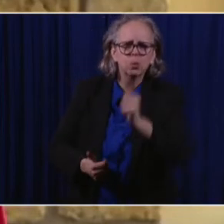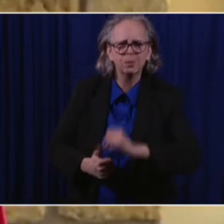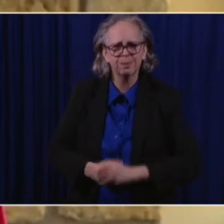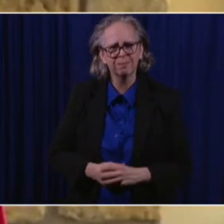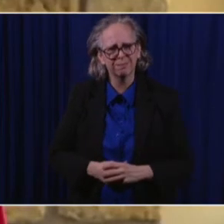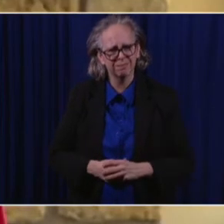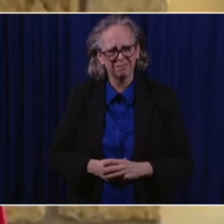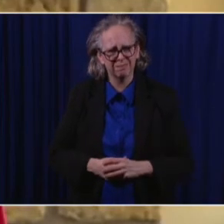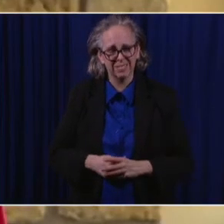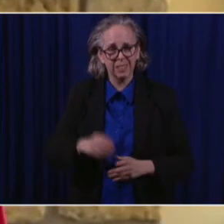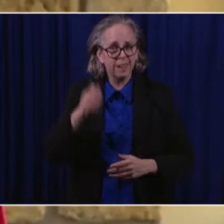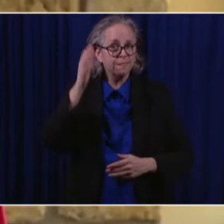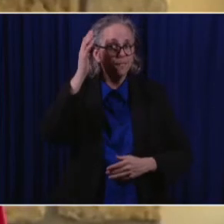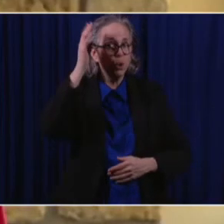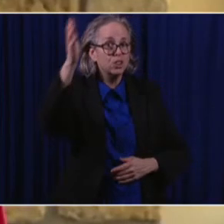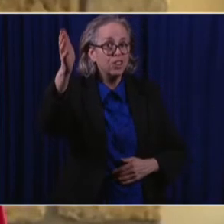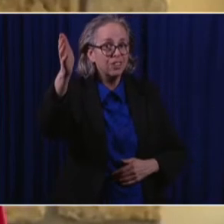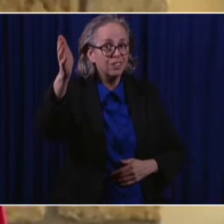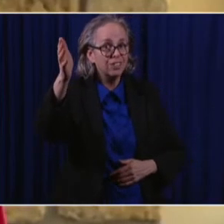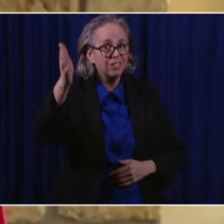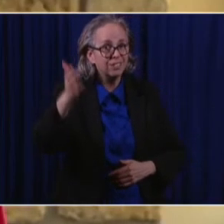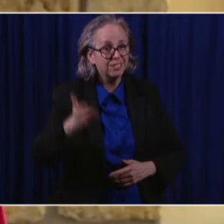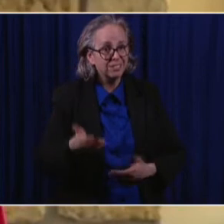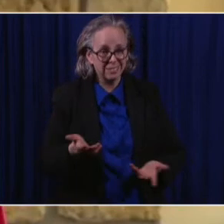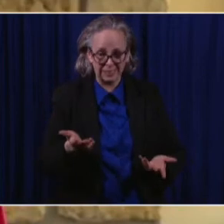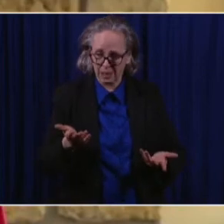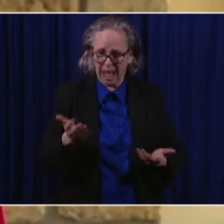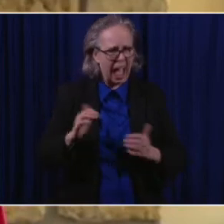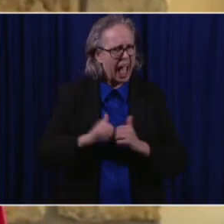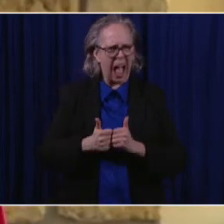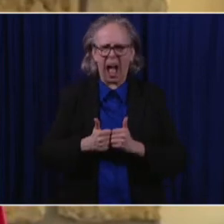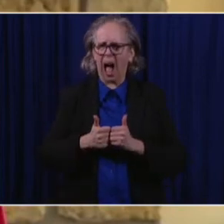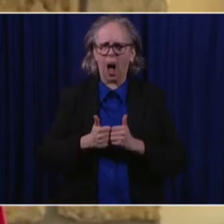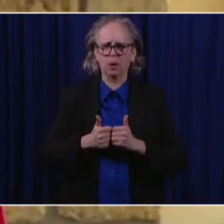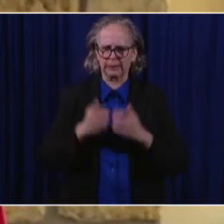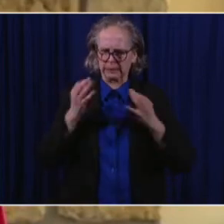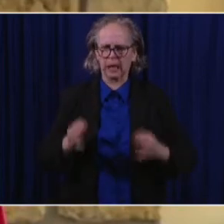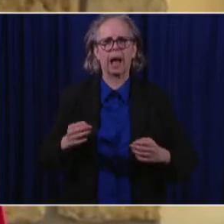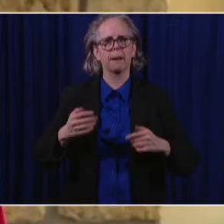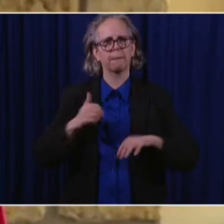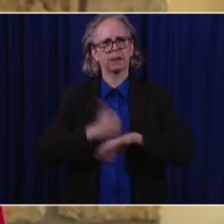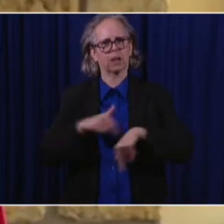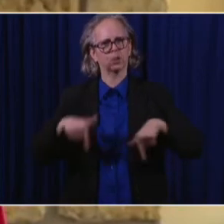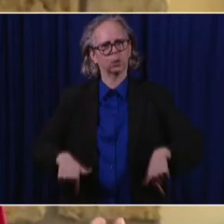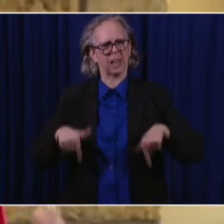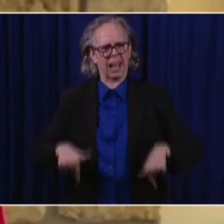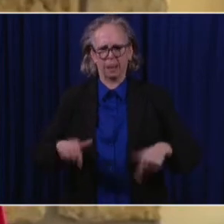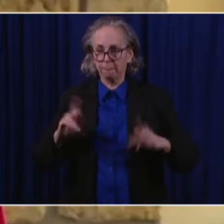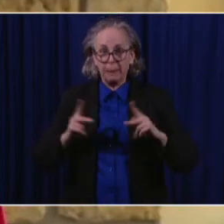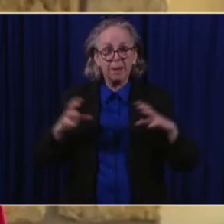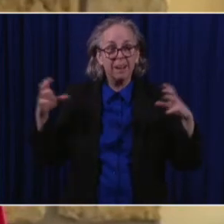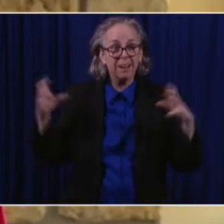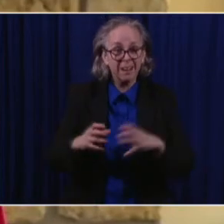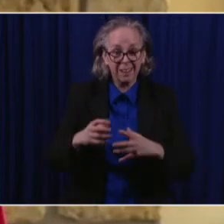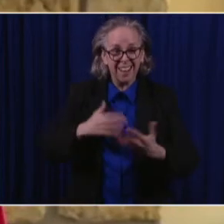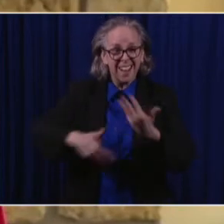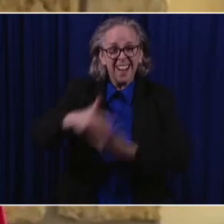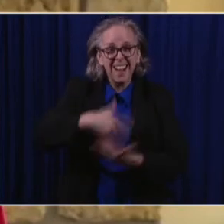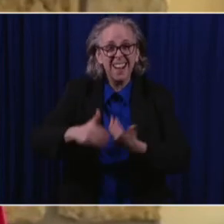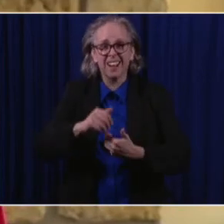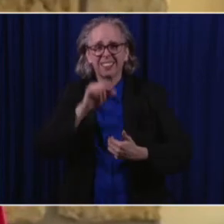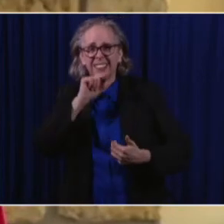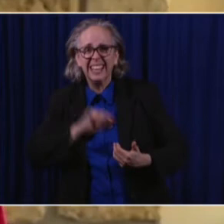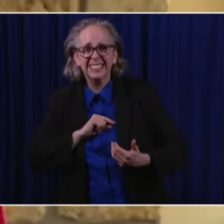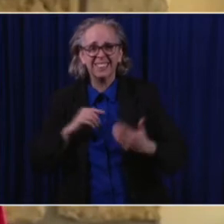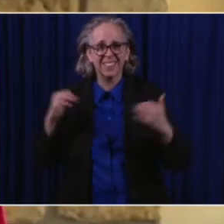by, frankly, how many people we have at Thanksgiving, and if they're in our bubble, are they from our household, or are they people that have not been inside